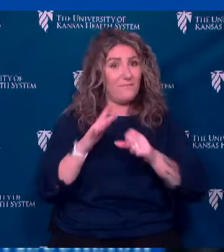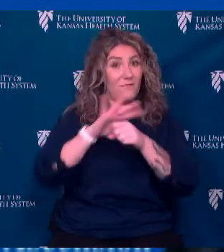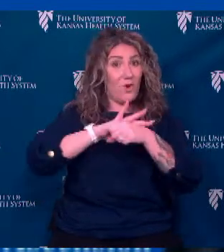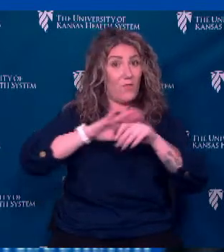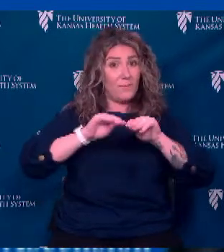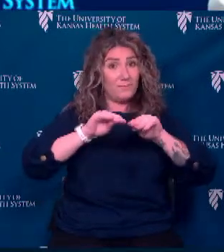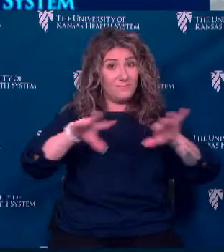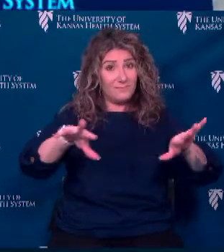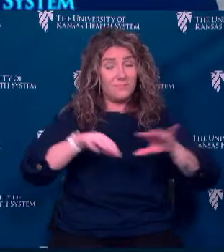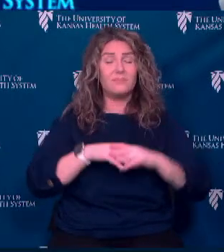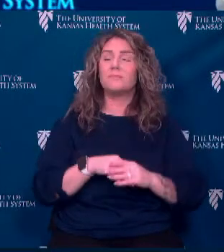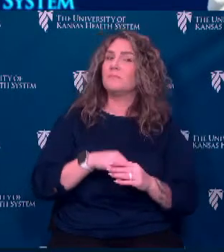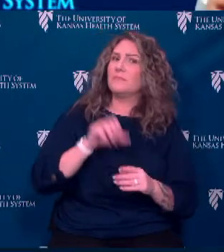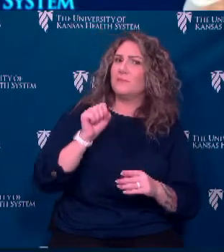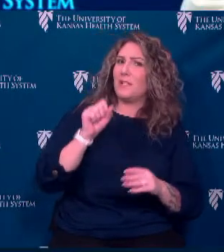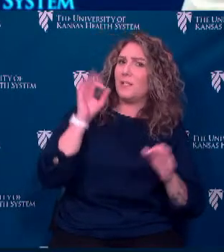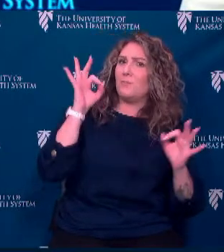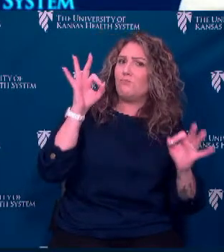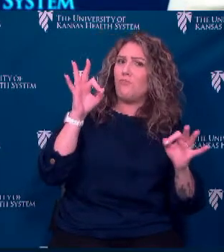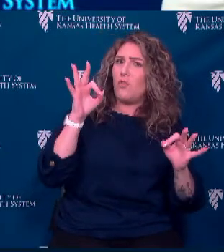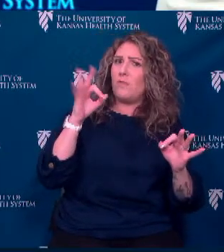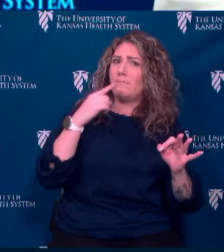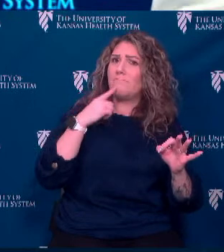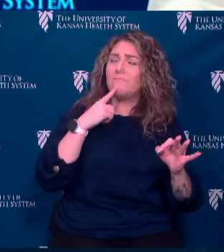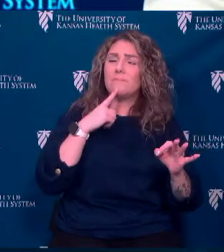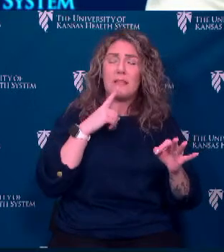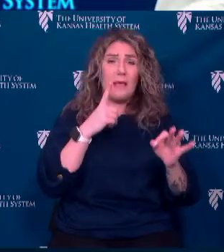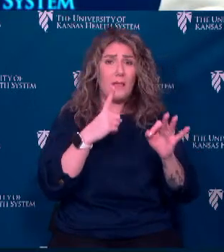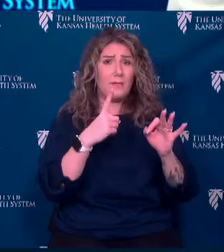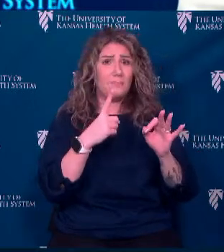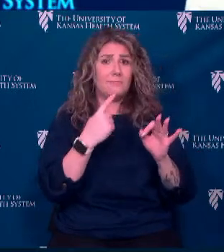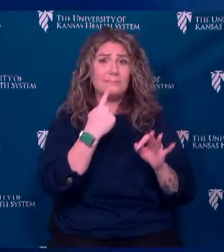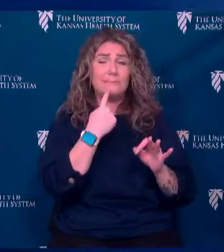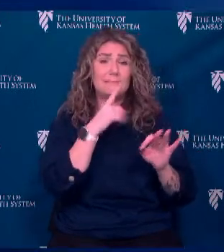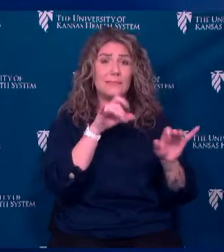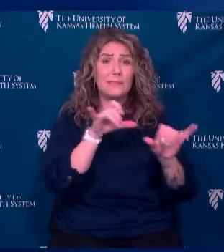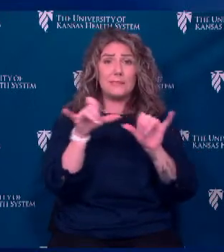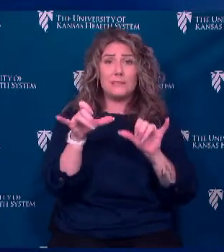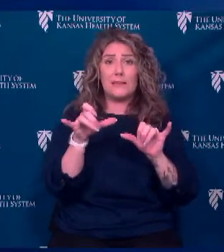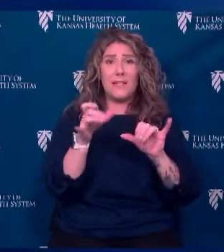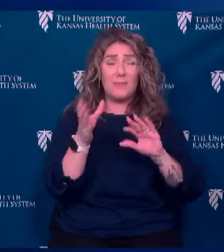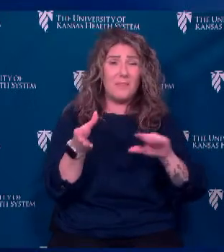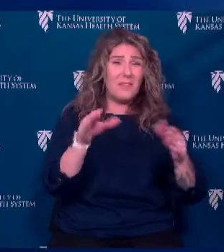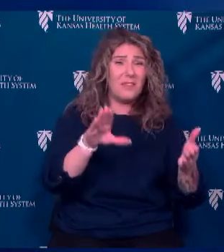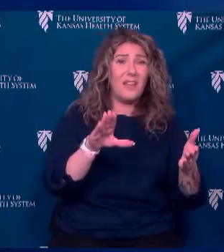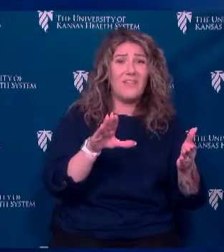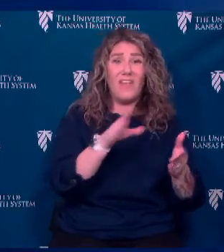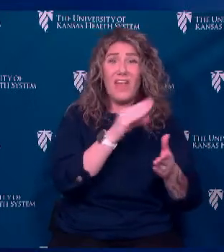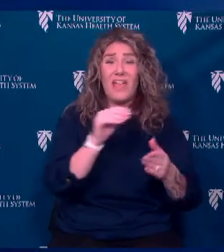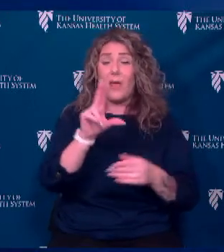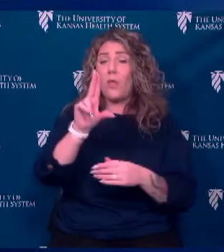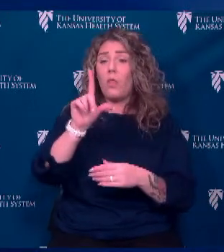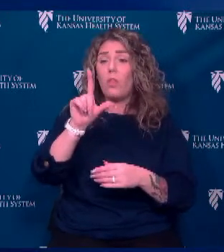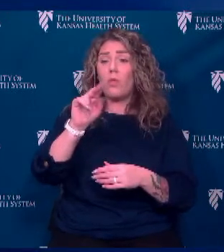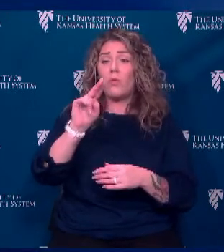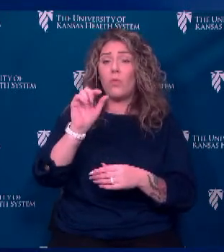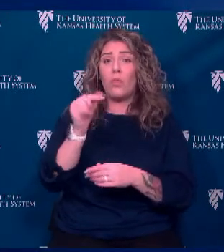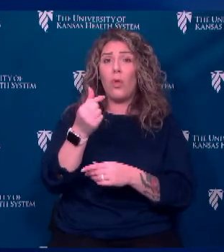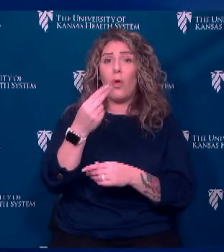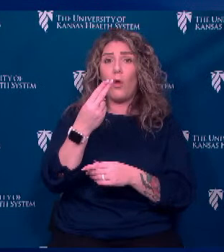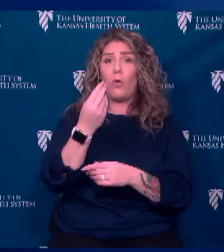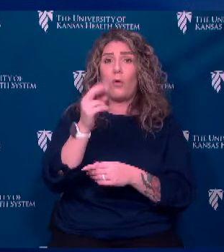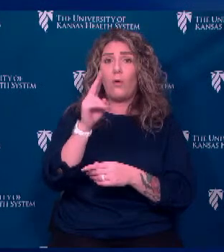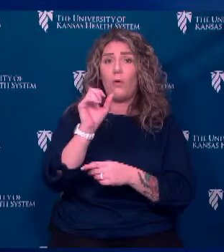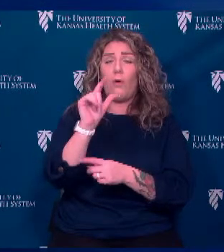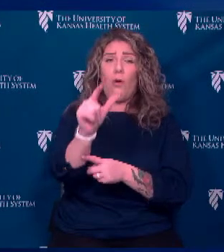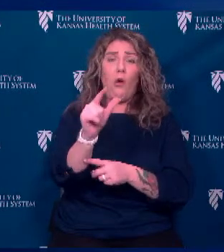Yeah, perfectly said. Thank you. And just to echo that, it's not only the death, the number of long haul patients has overwhelmed us, and I'm sure